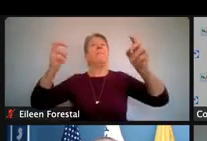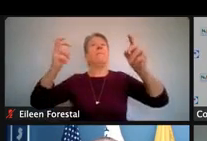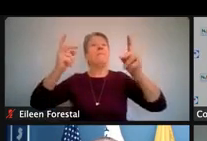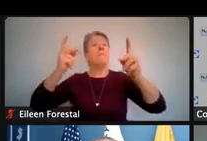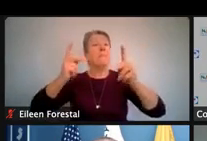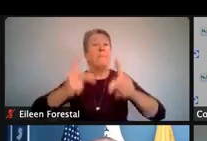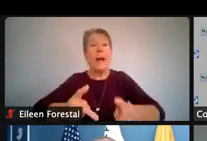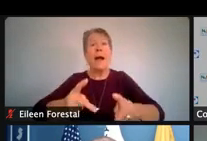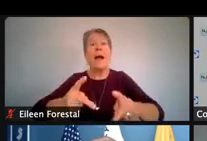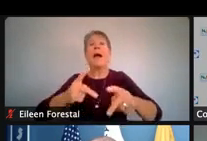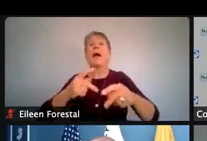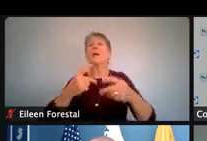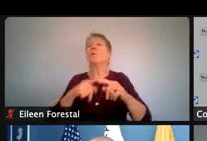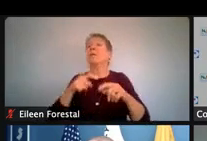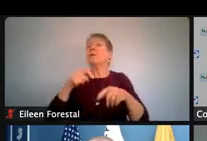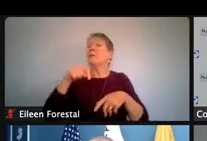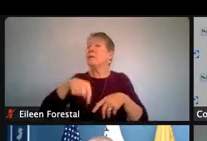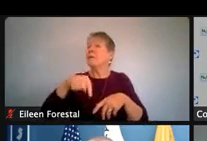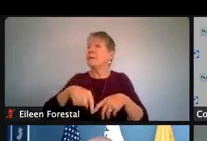your